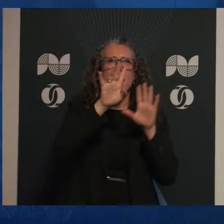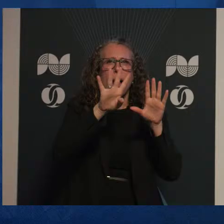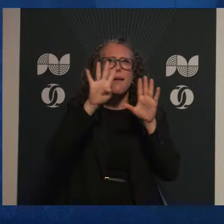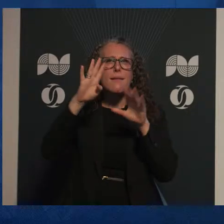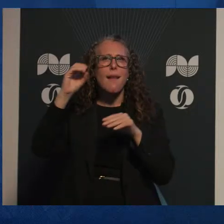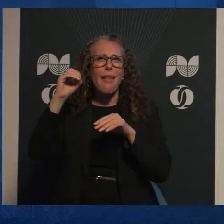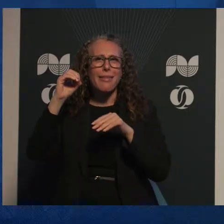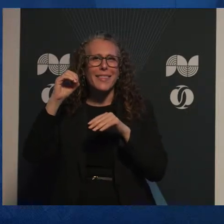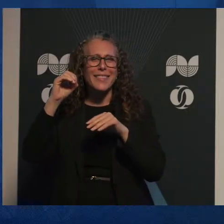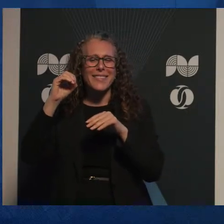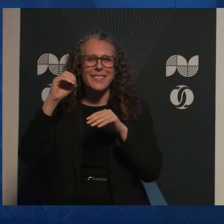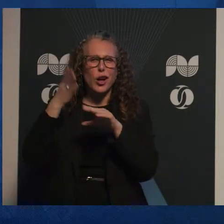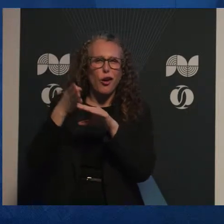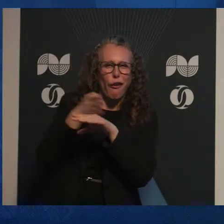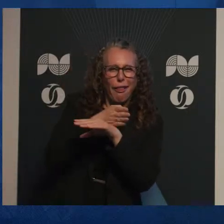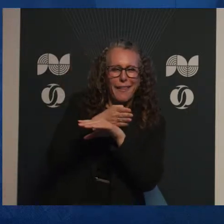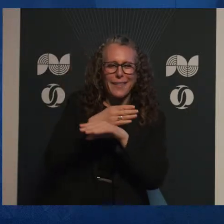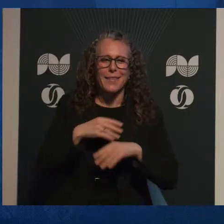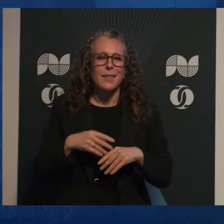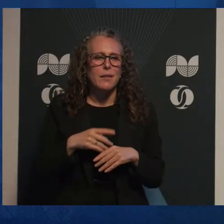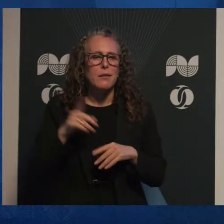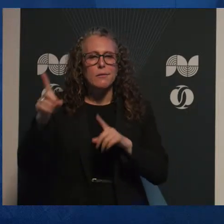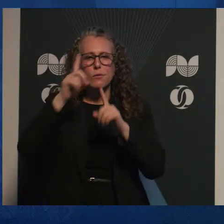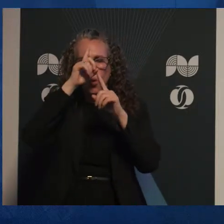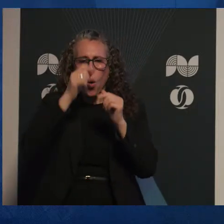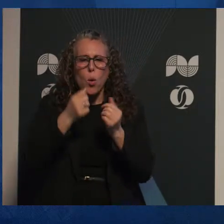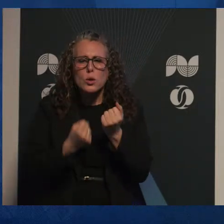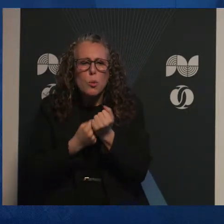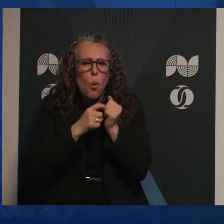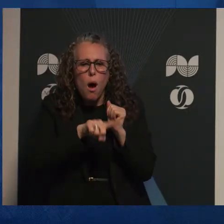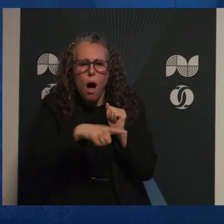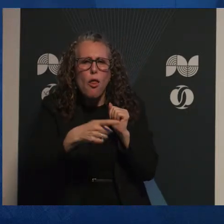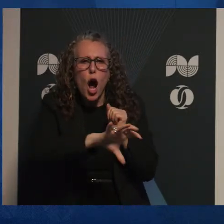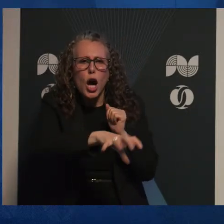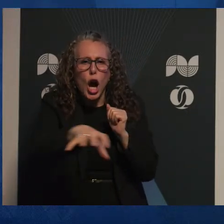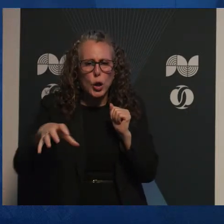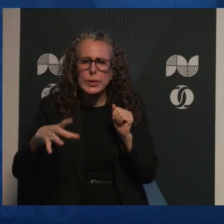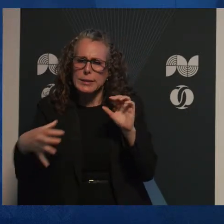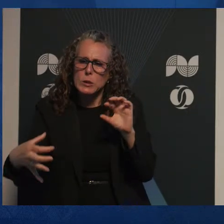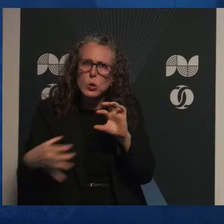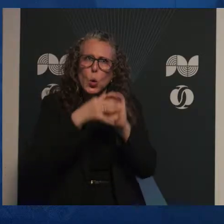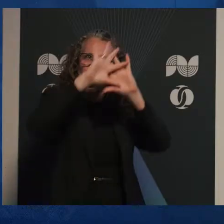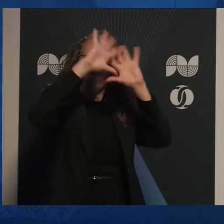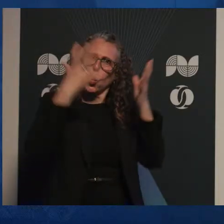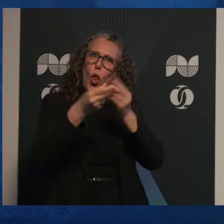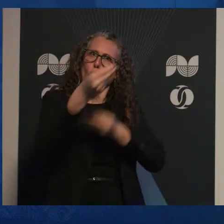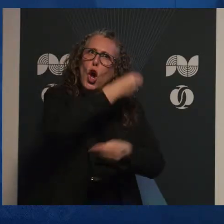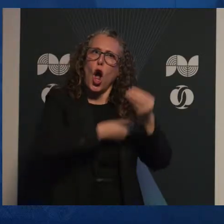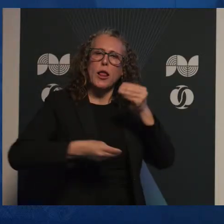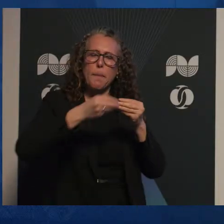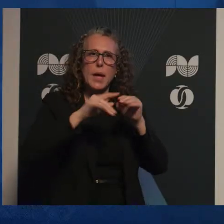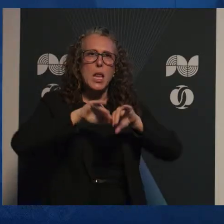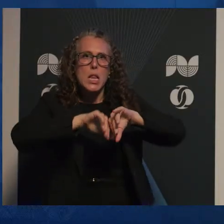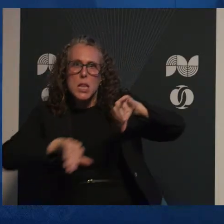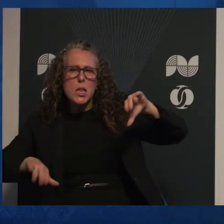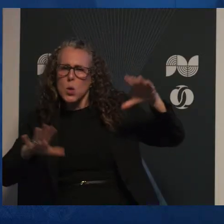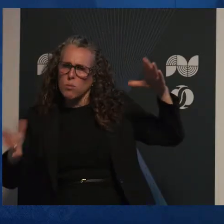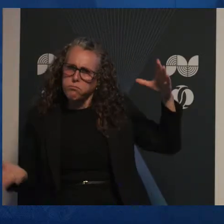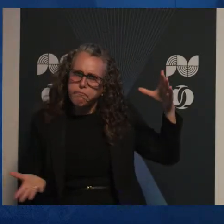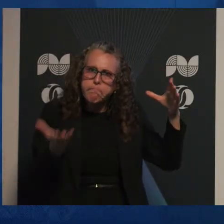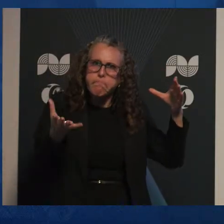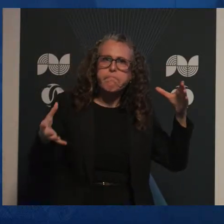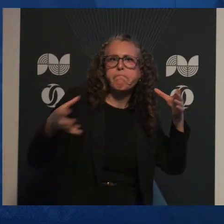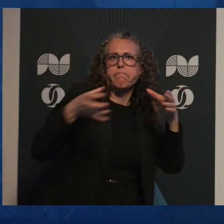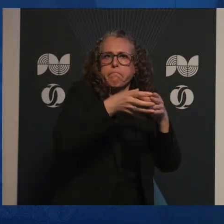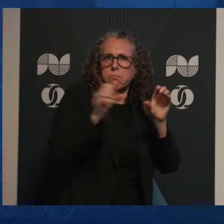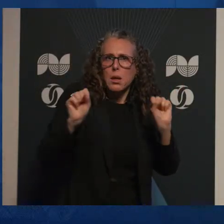the mandate to help integrate former Soviet countries into the global economy, and a time when there was a